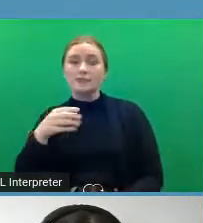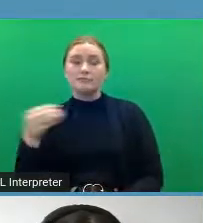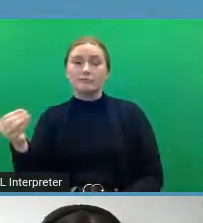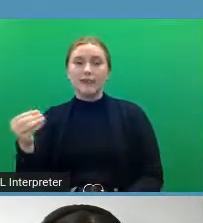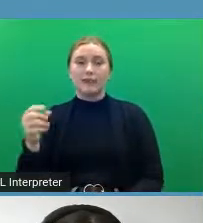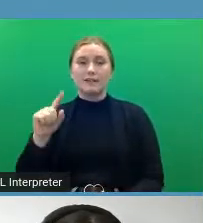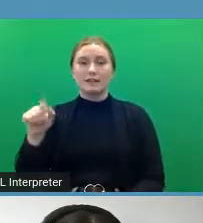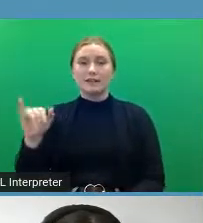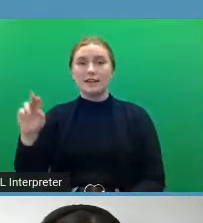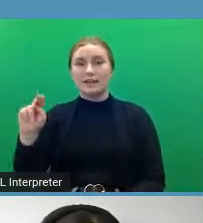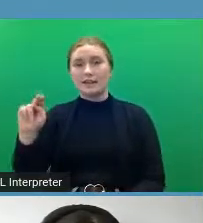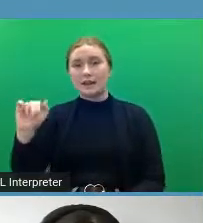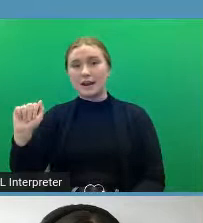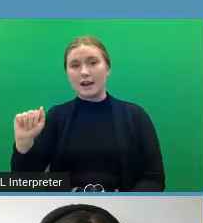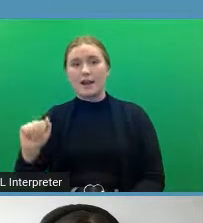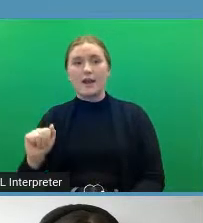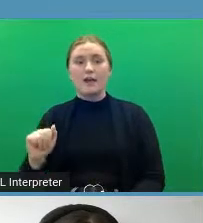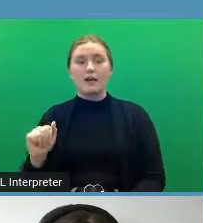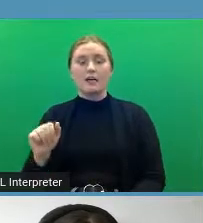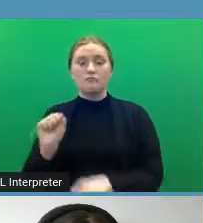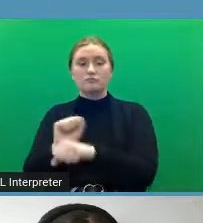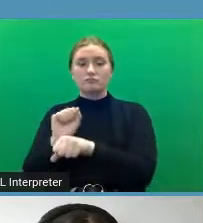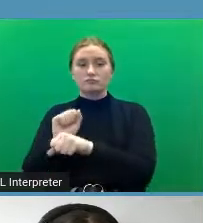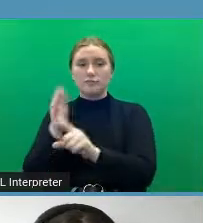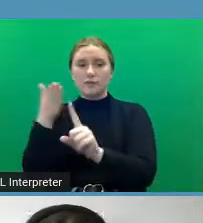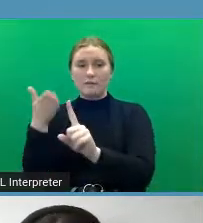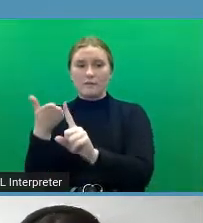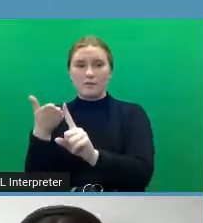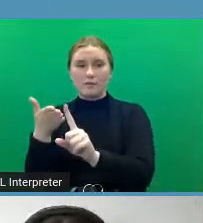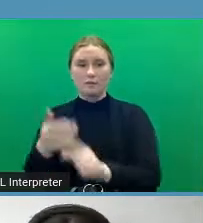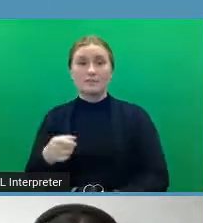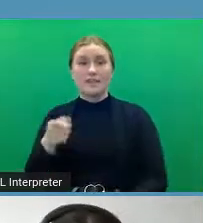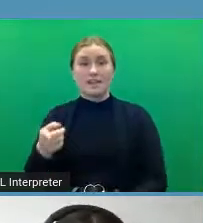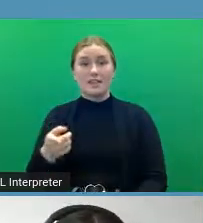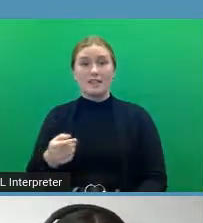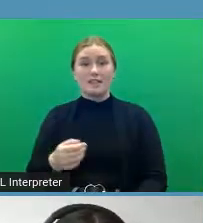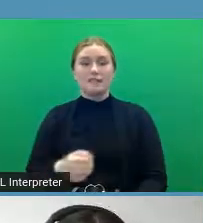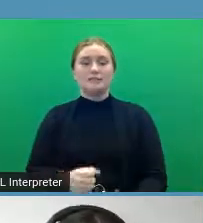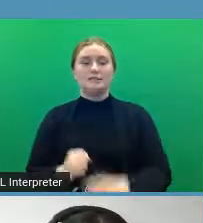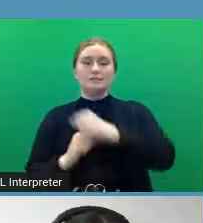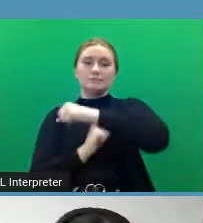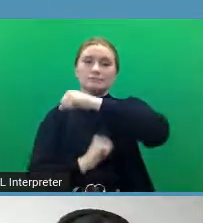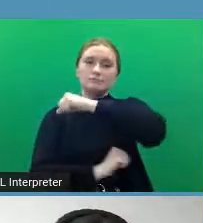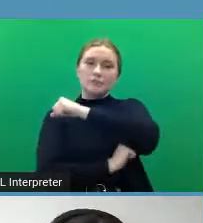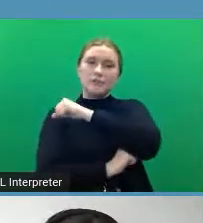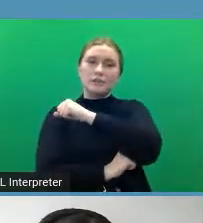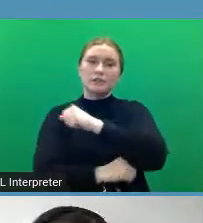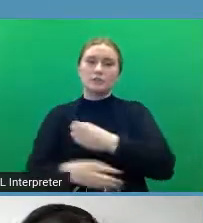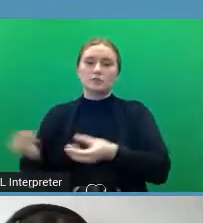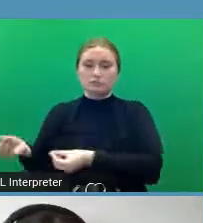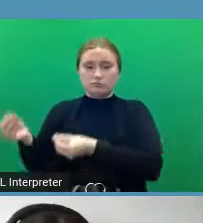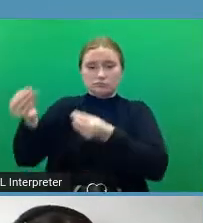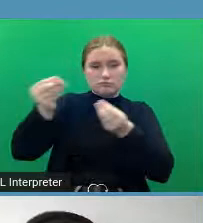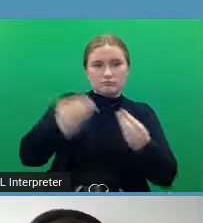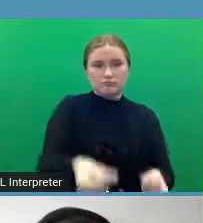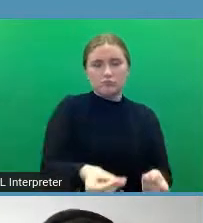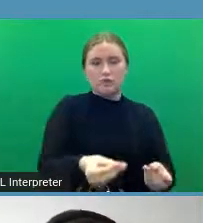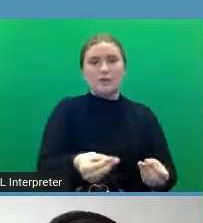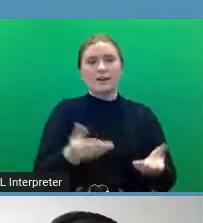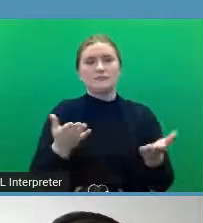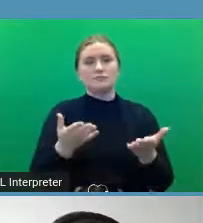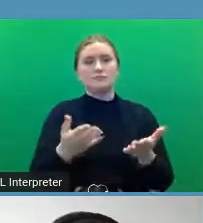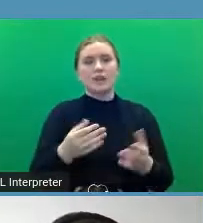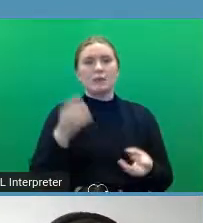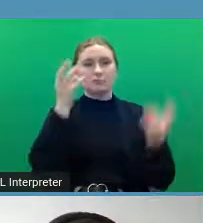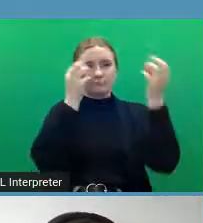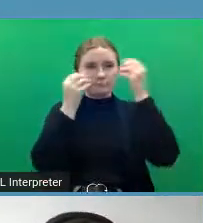better. And so I think this is the framework that we can bring to all of the ways we think